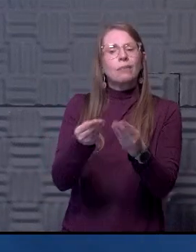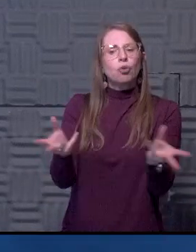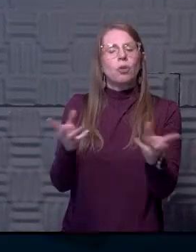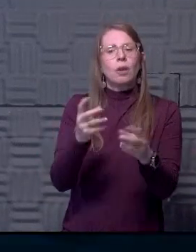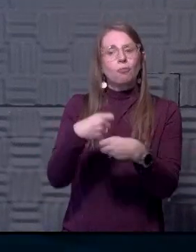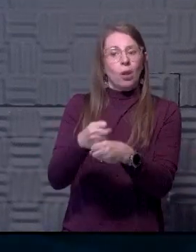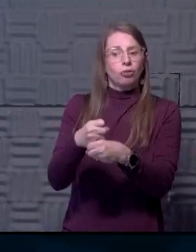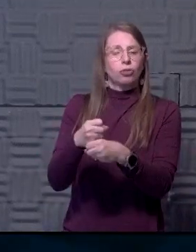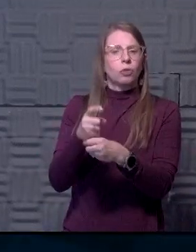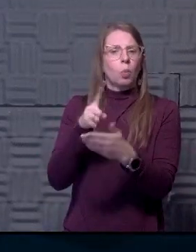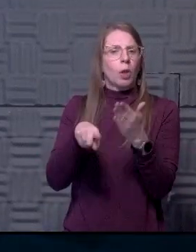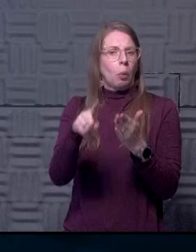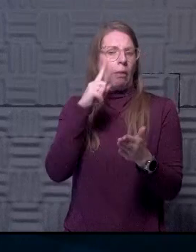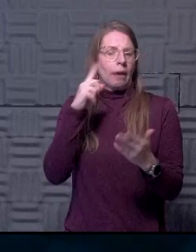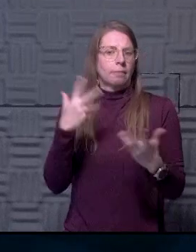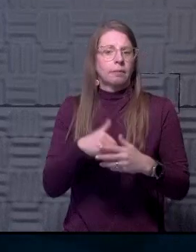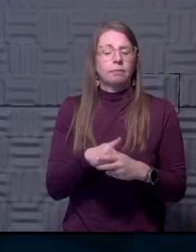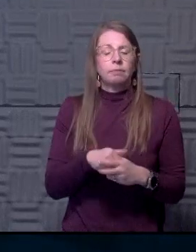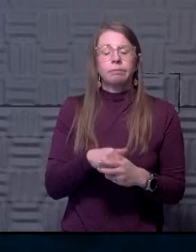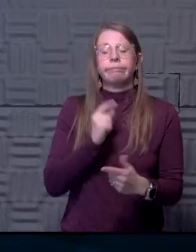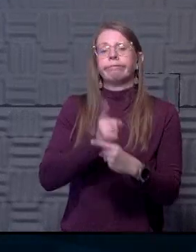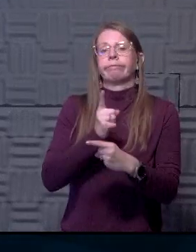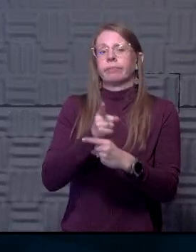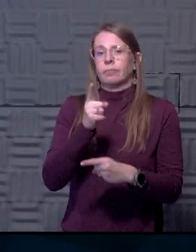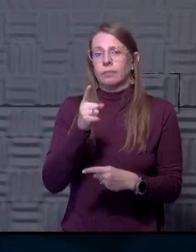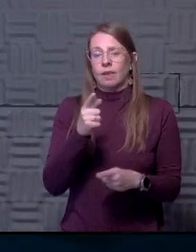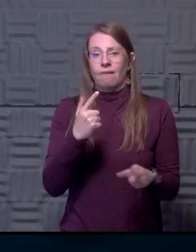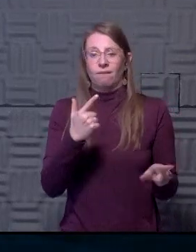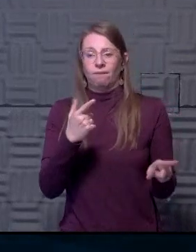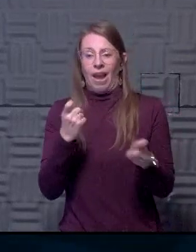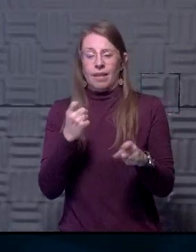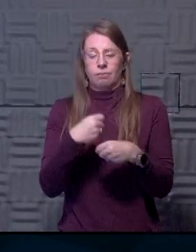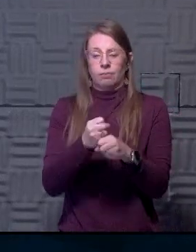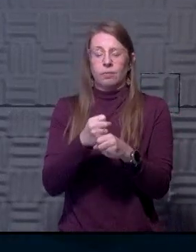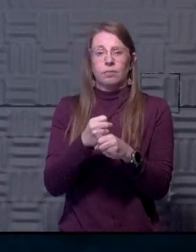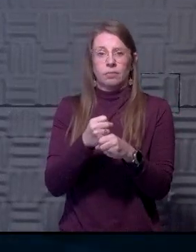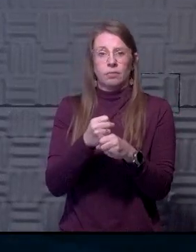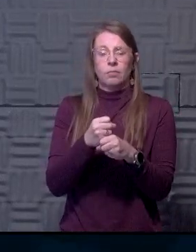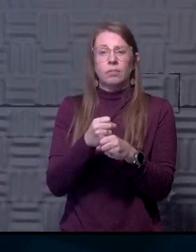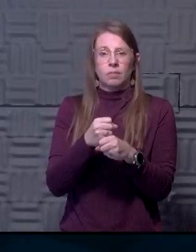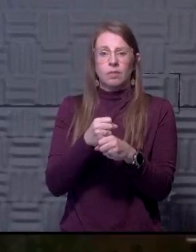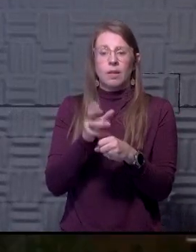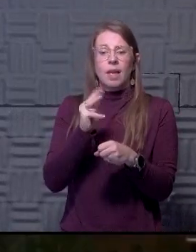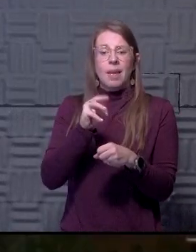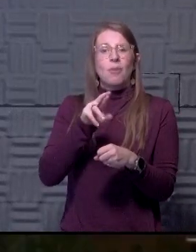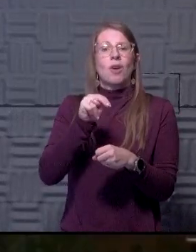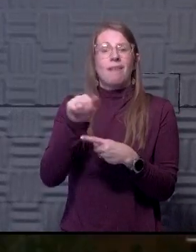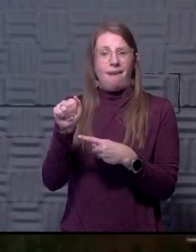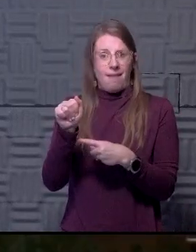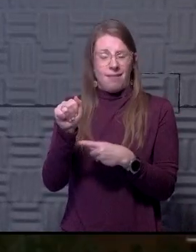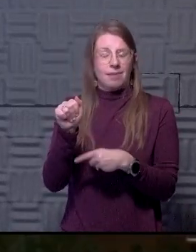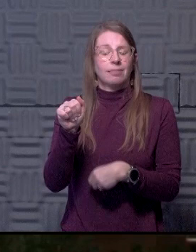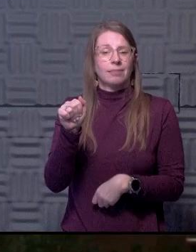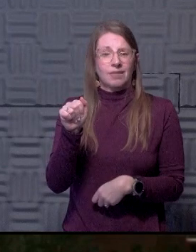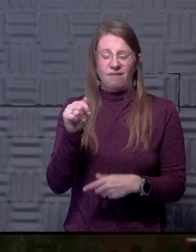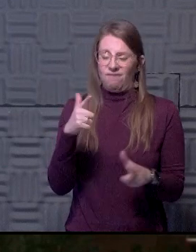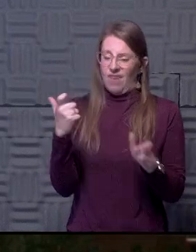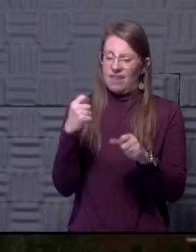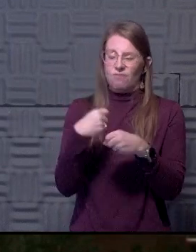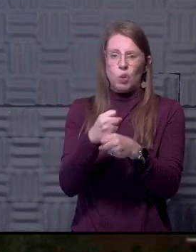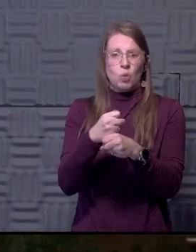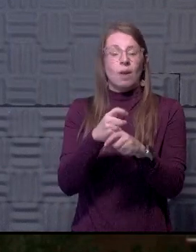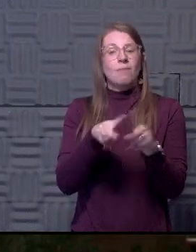do you think about the production? Absolutely. So the fastest ones to produce are by far the messenger RNA vaccines. But like